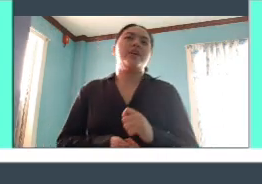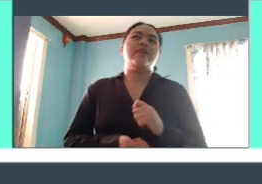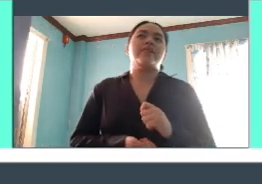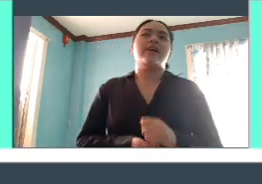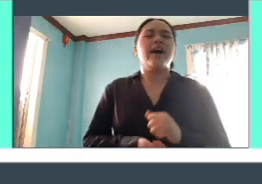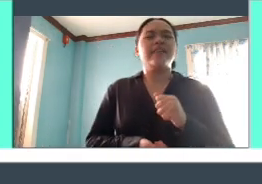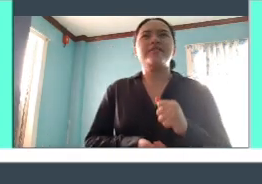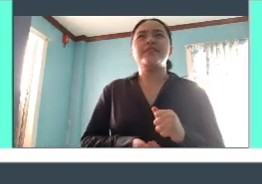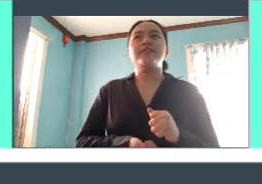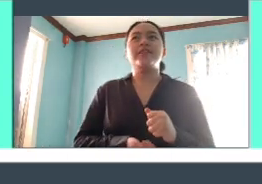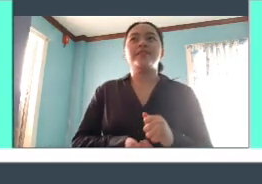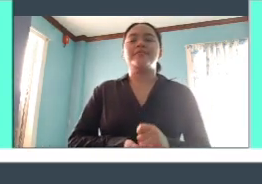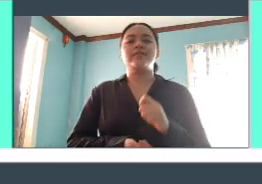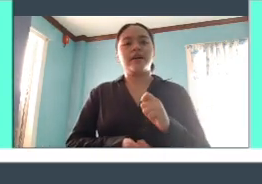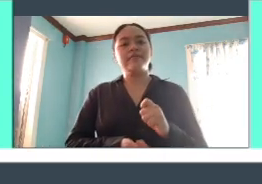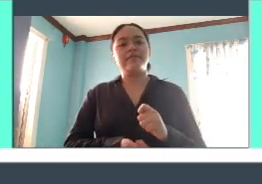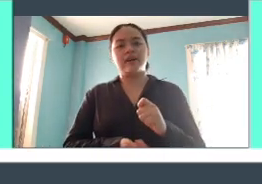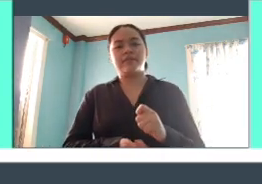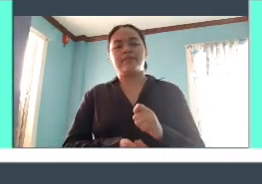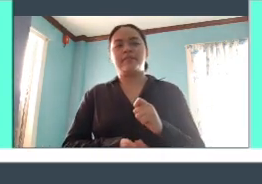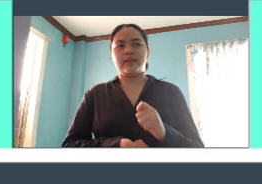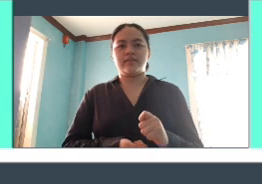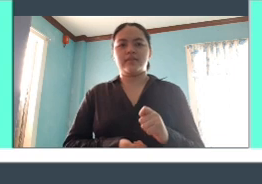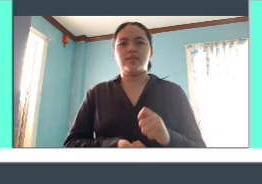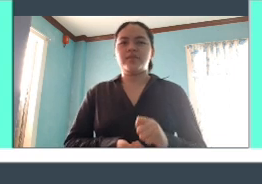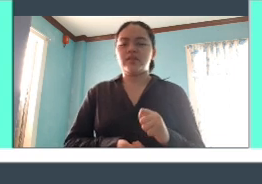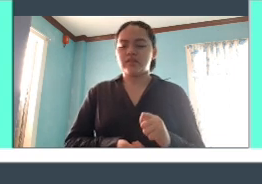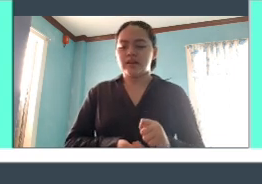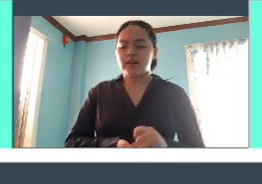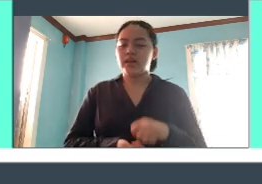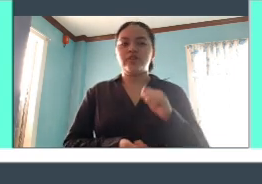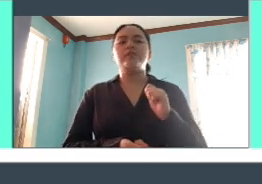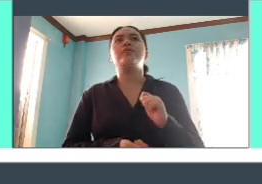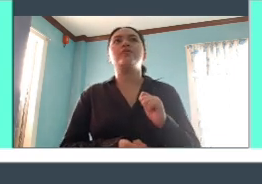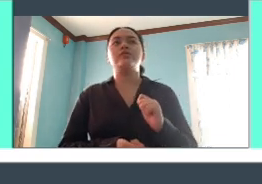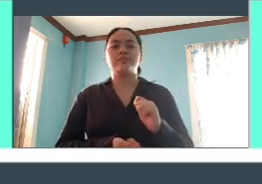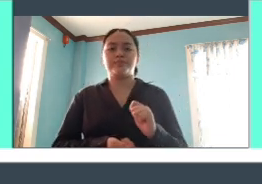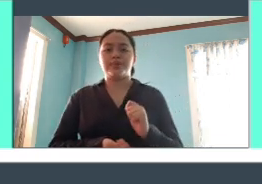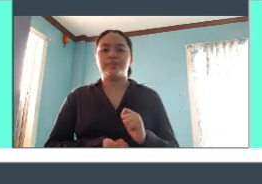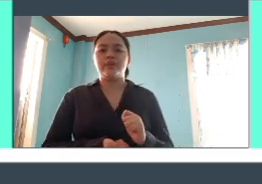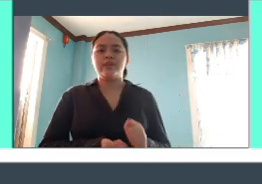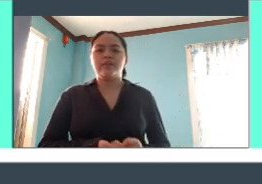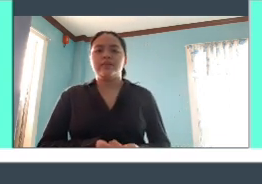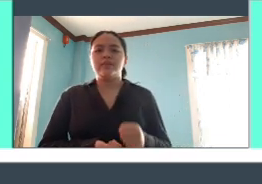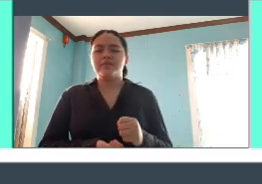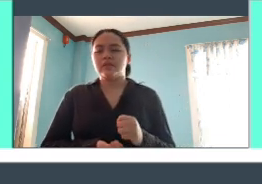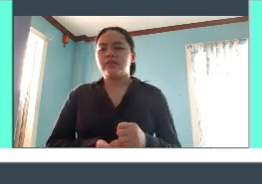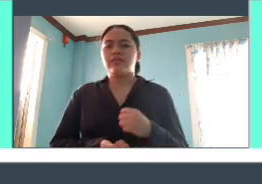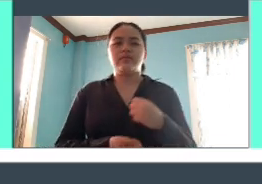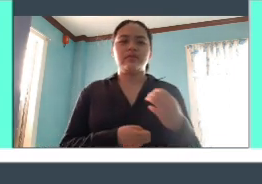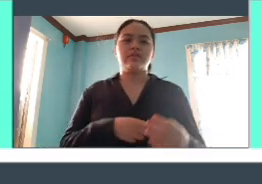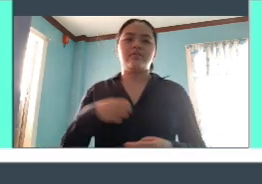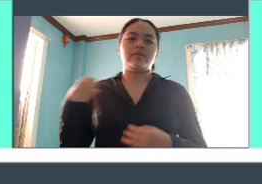Here we are under the non-flowering plants, which is the gymnosperm. They